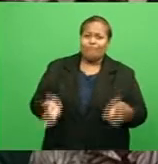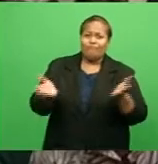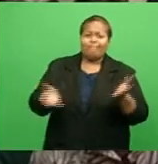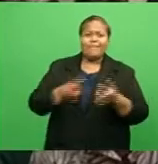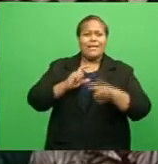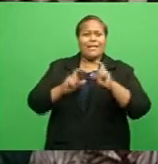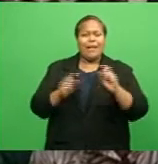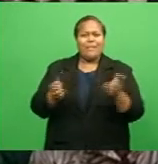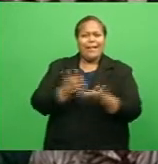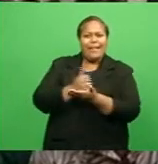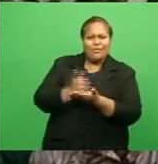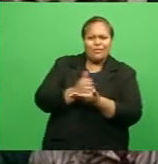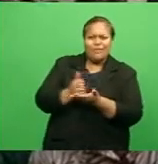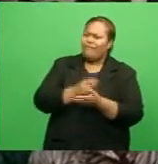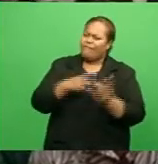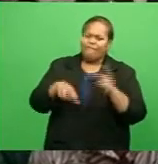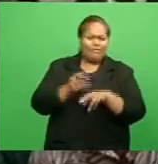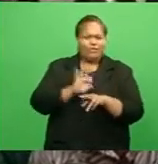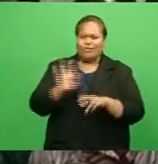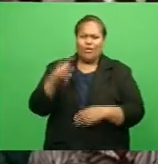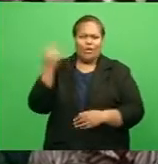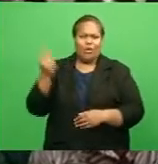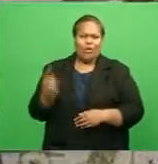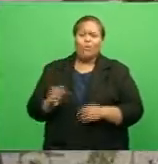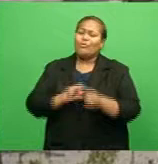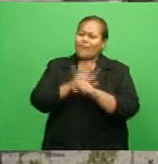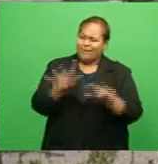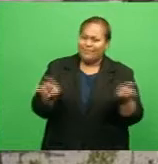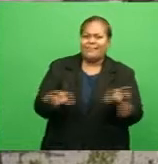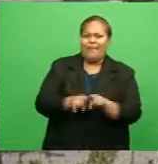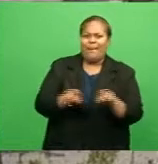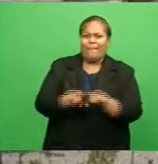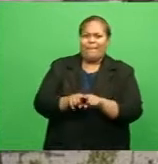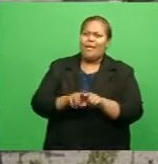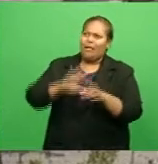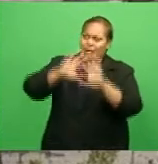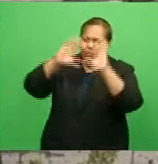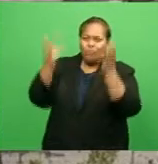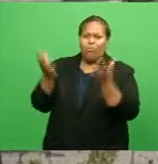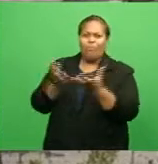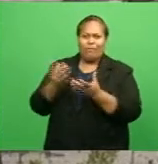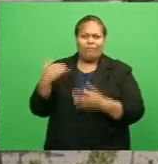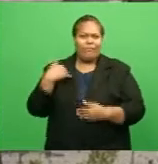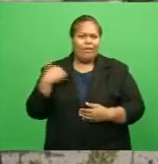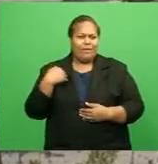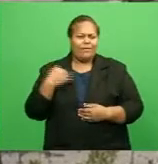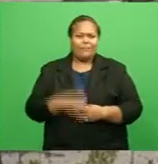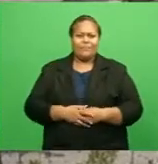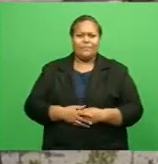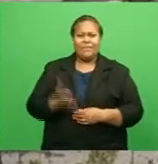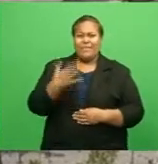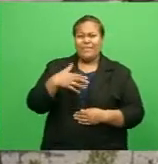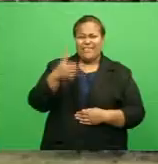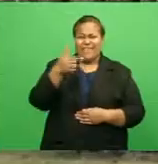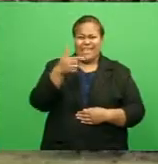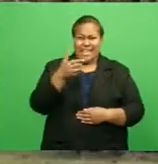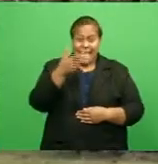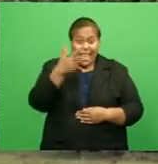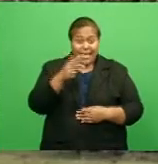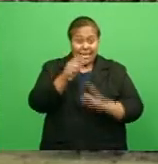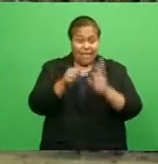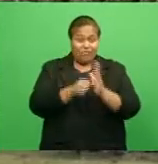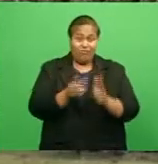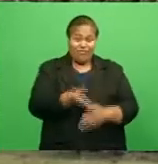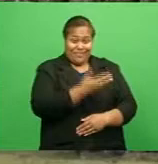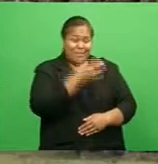Fiji is not alone even with COVID-19 at hand. 58-year-old villager Quilla Paini says during high tide the sea